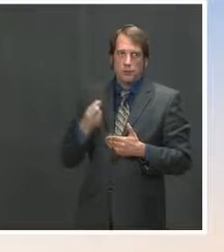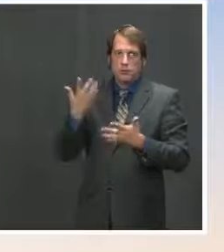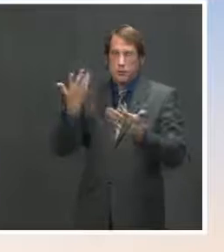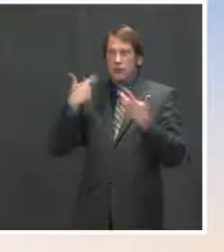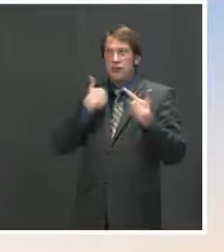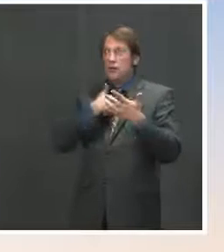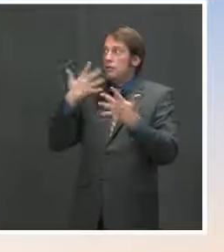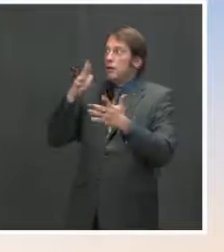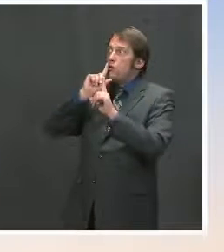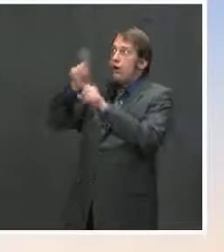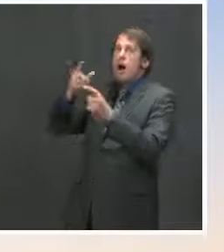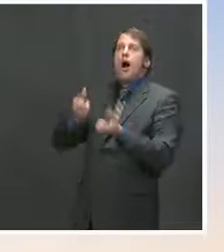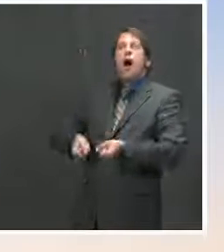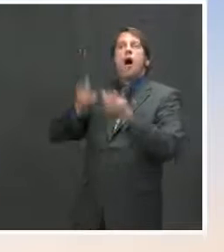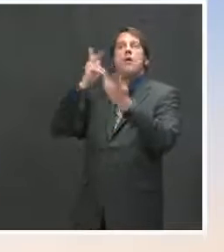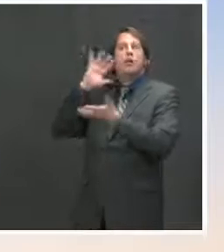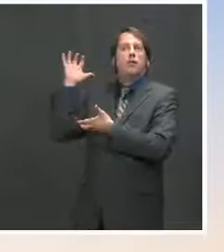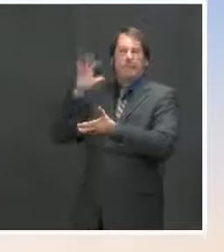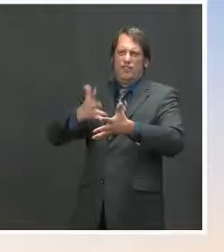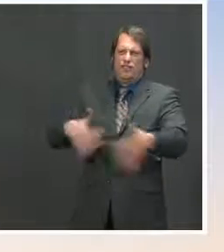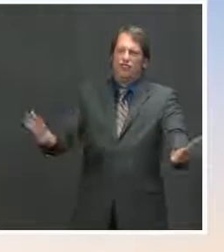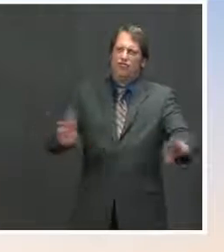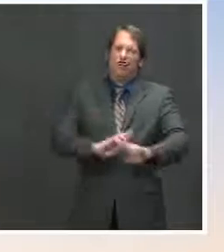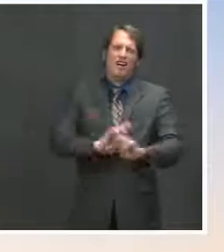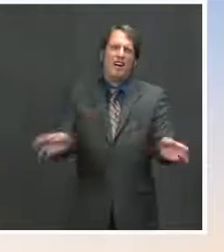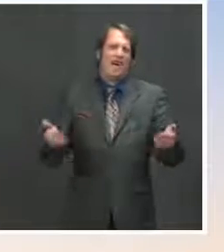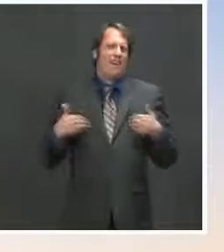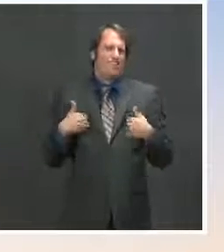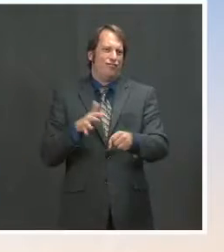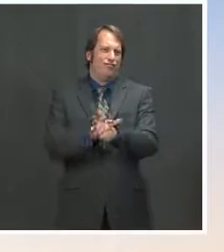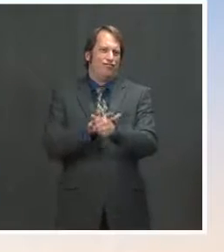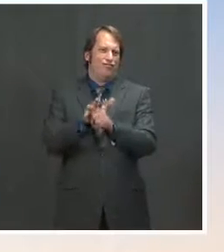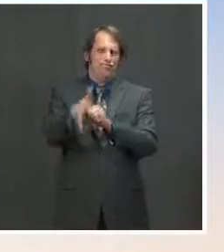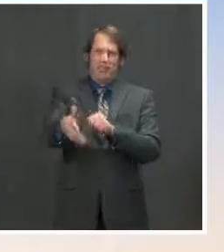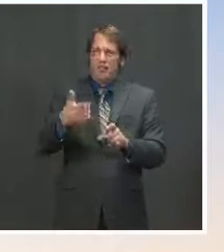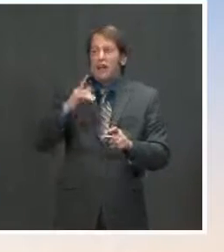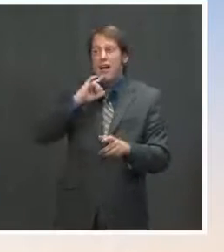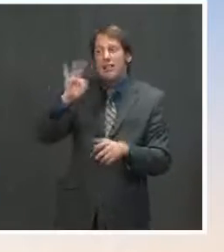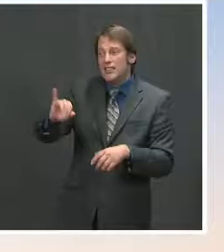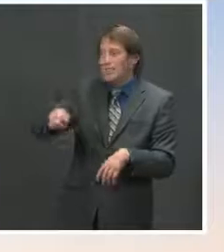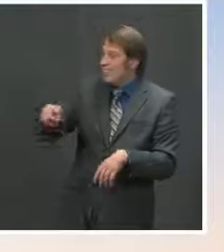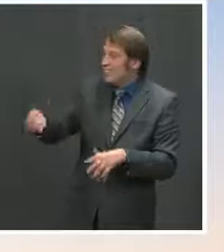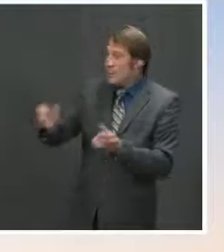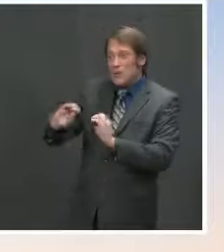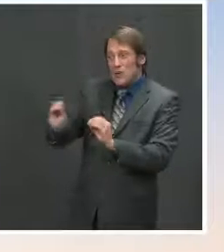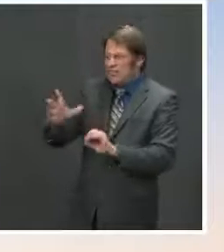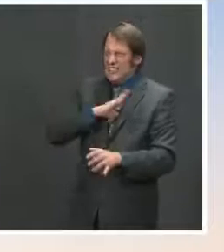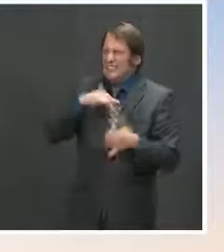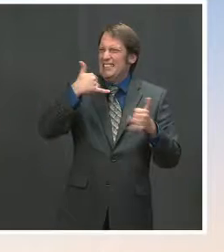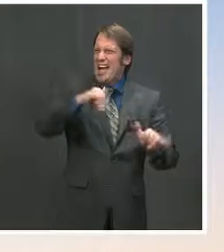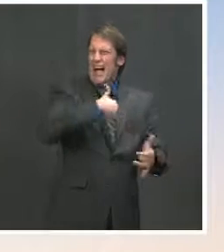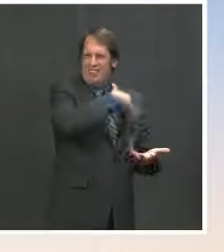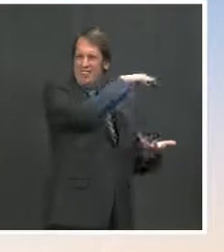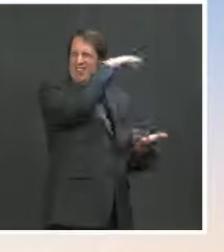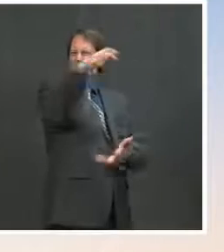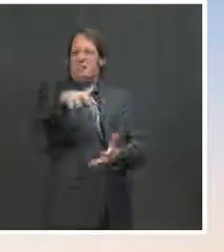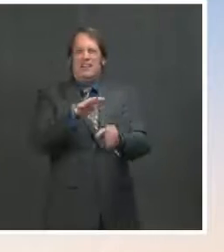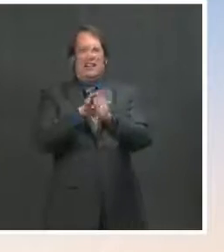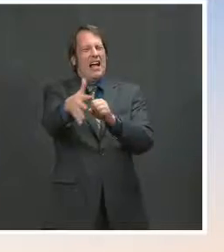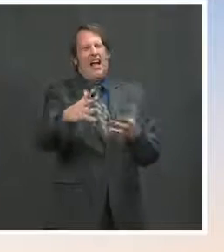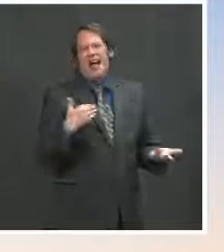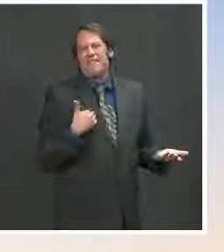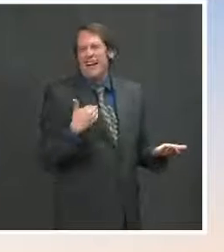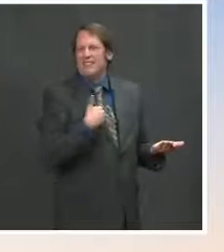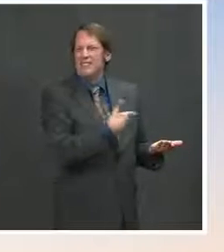meet the demand by the end of May and enough supply to vaccinate every adult American by the end of July without Johnson & Johnson. So that's where